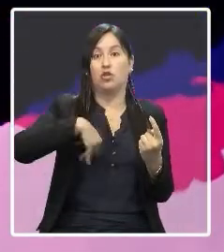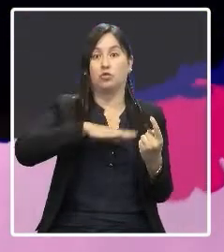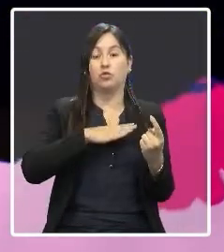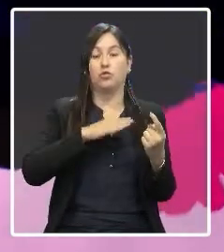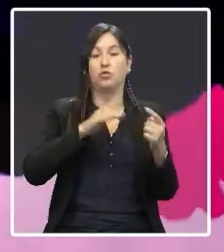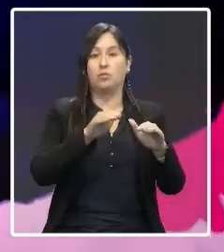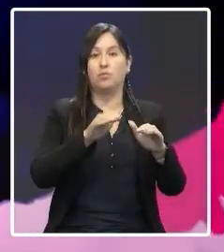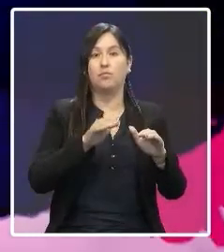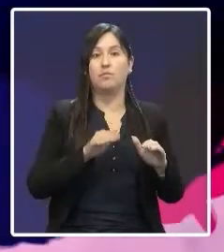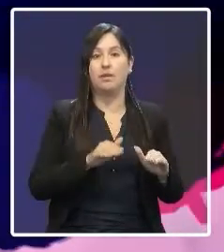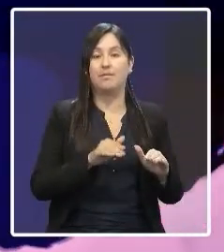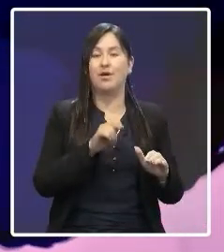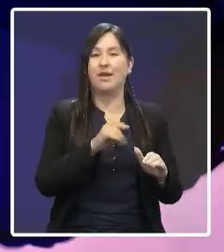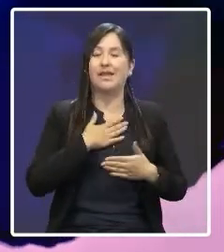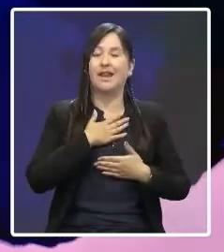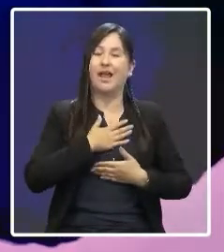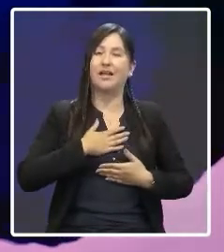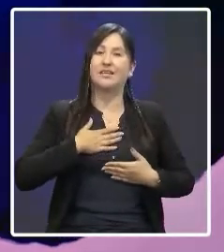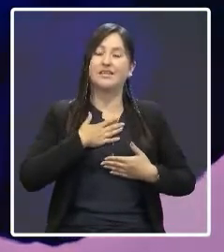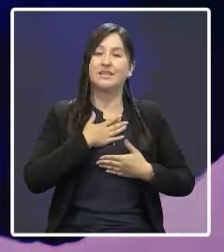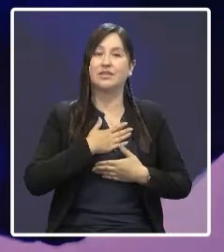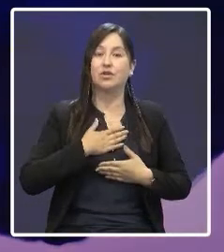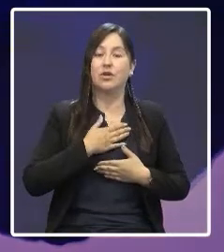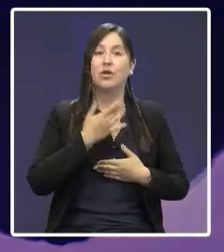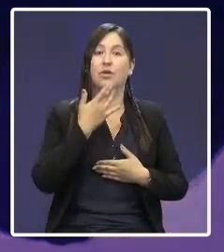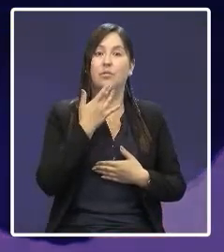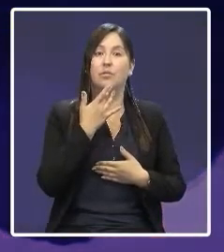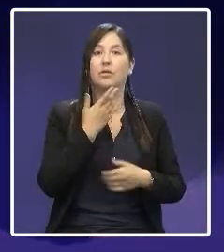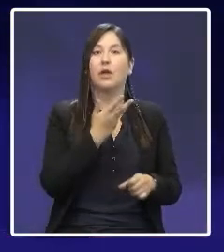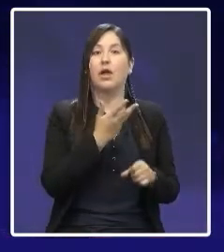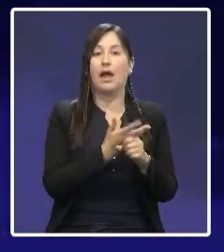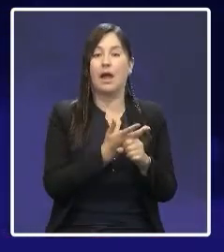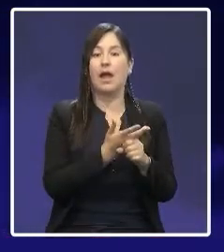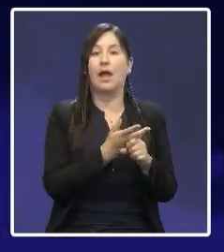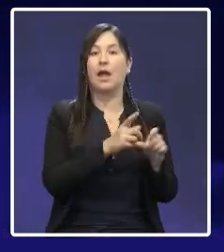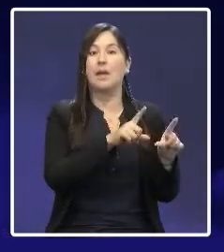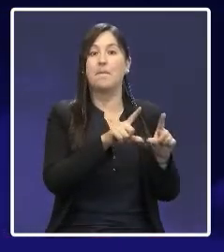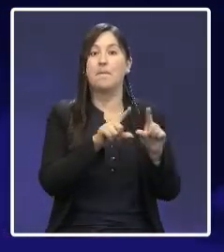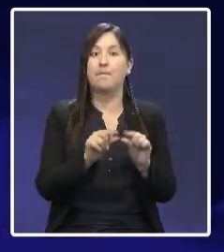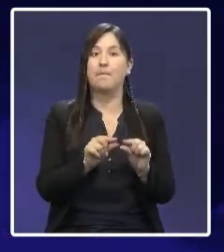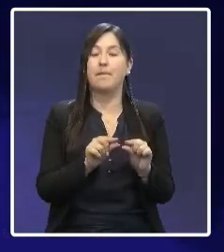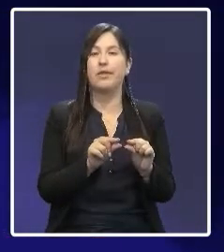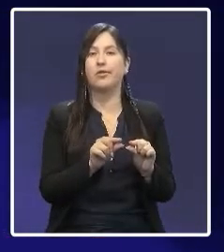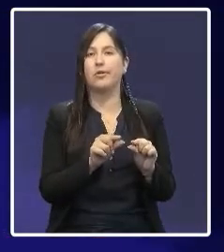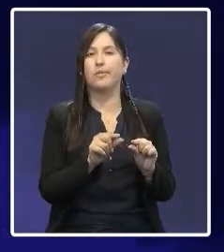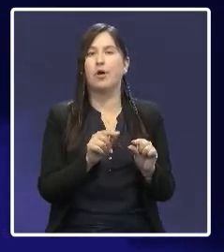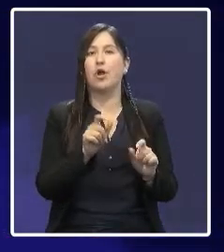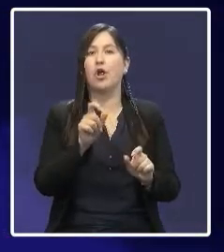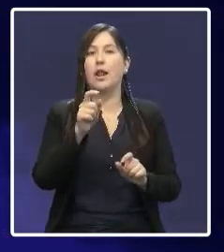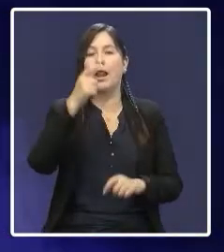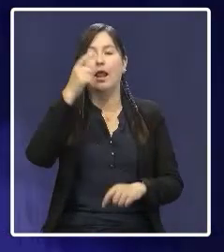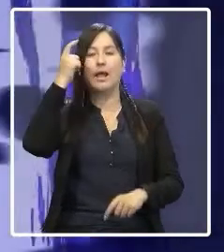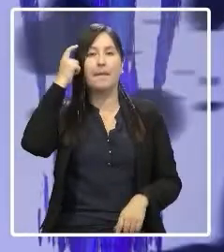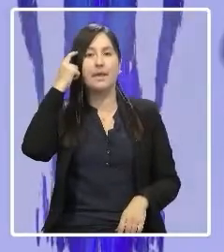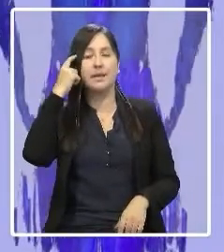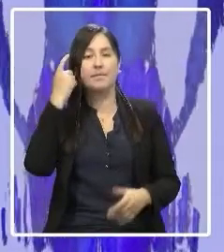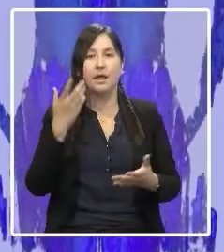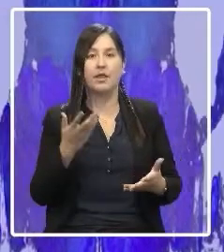less stigma, less alienation. The fact that people aren't necessarily seeing each other face to face and are actually using